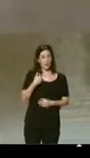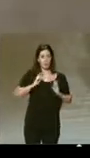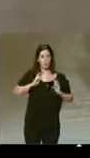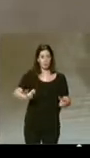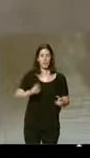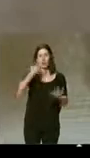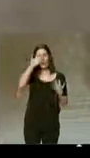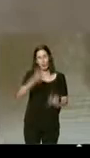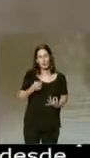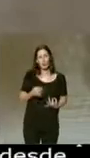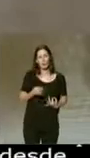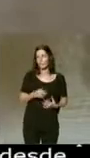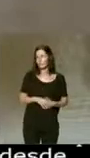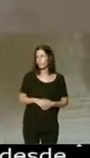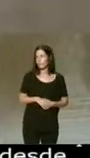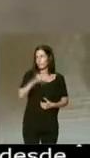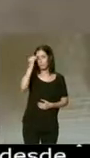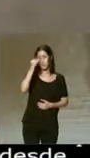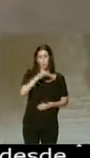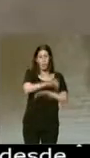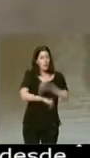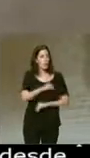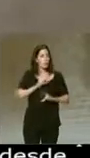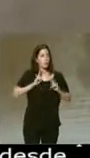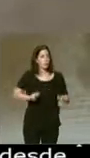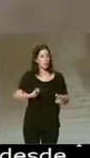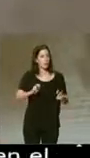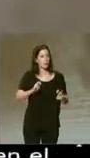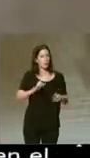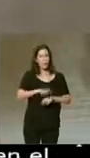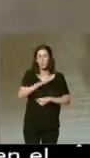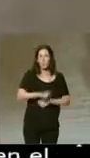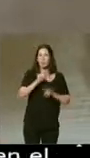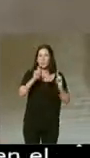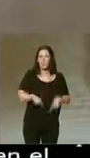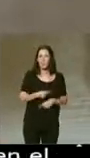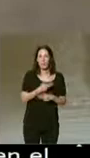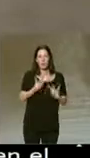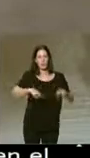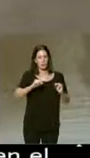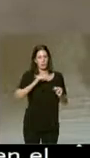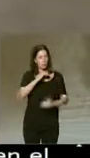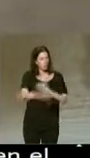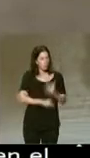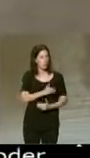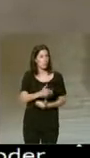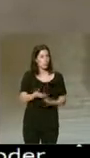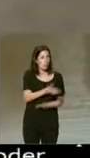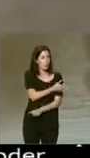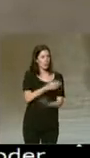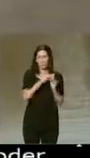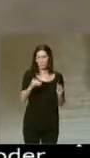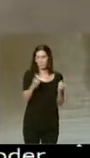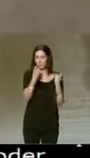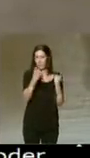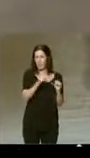said, we need to think about this since the very beginning. Since the beginning, throughout the process, and at the end of the process, so that we can